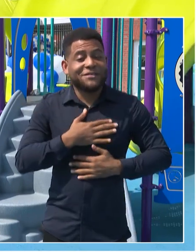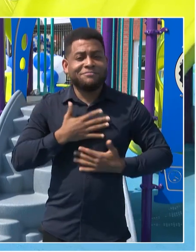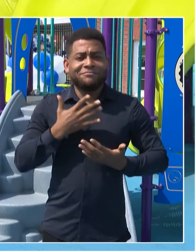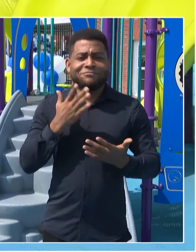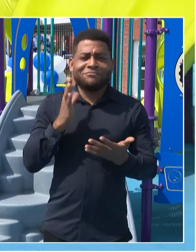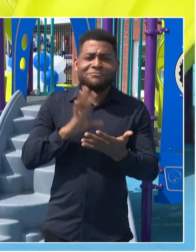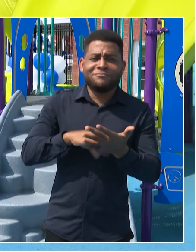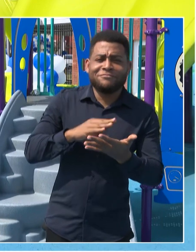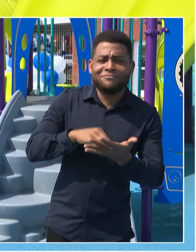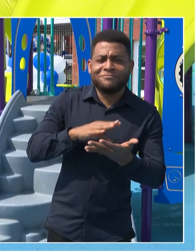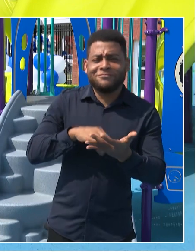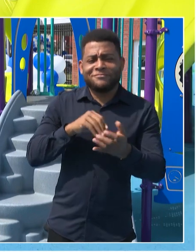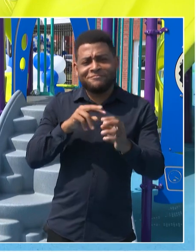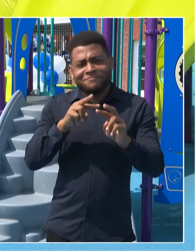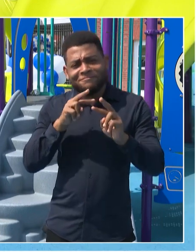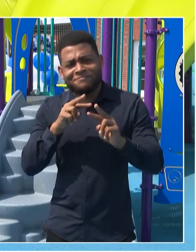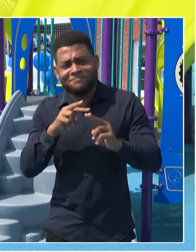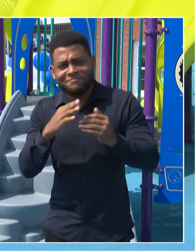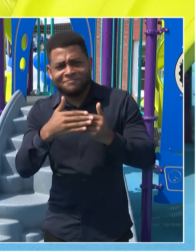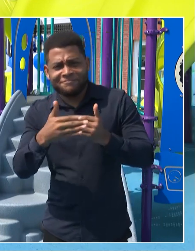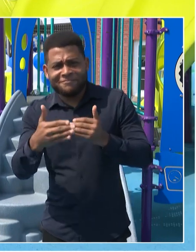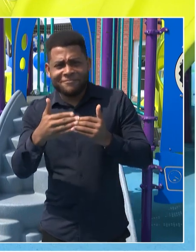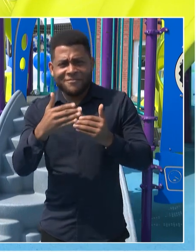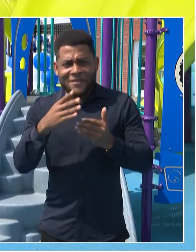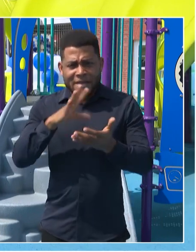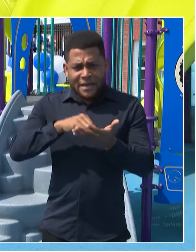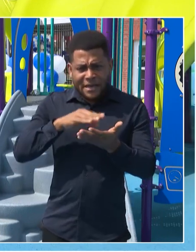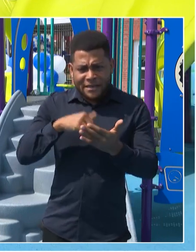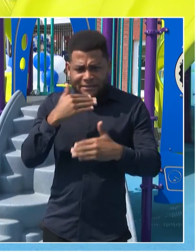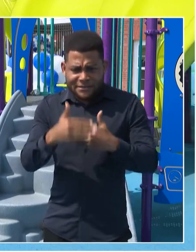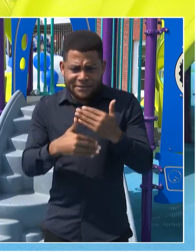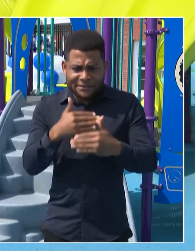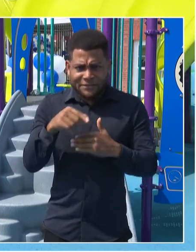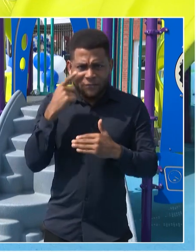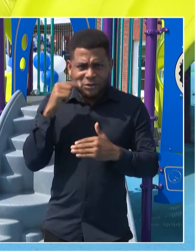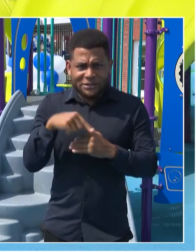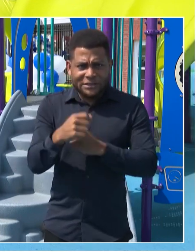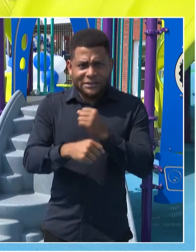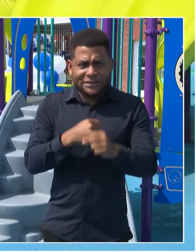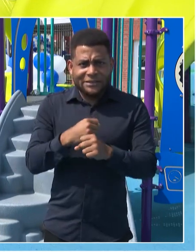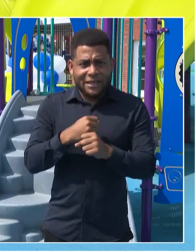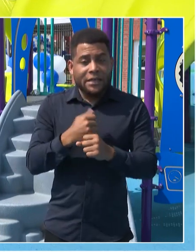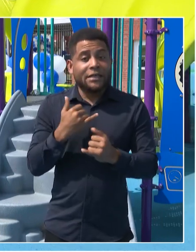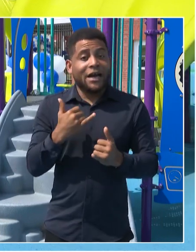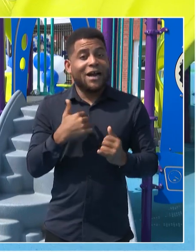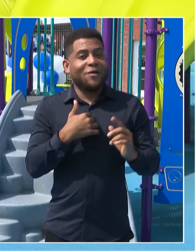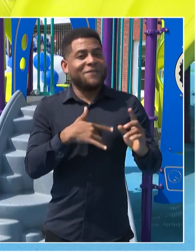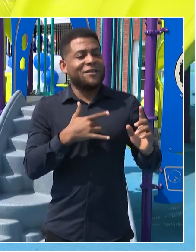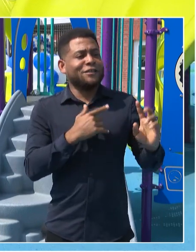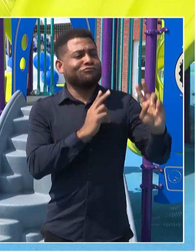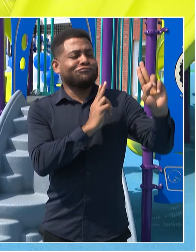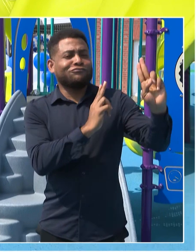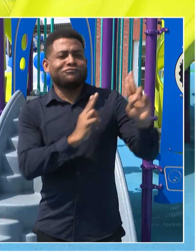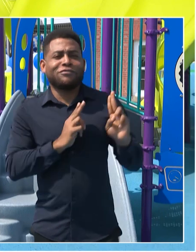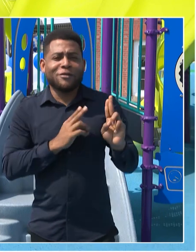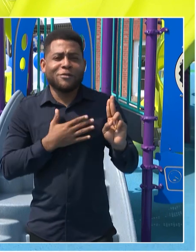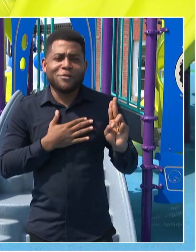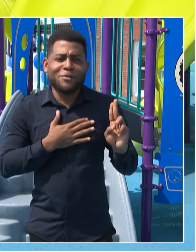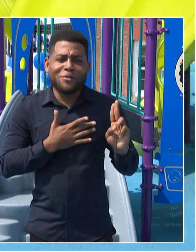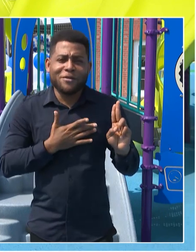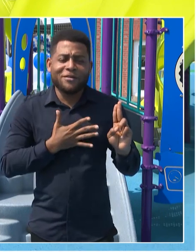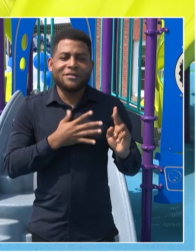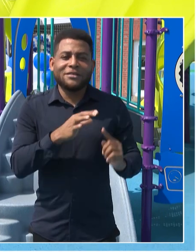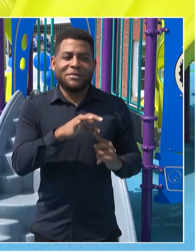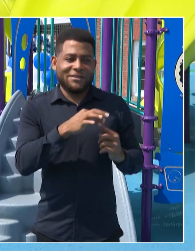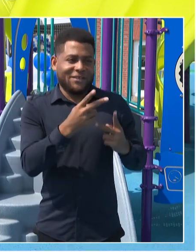has to offer. Today, I have the honor of introducing a very special guest who will join us in cutting the ribbon on our